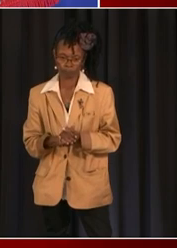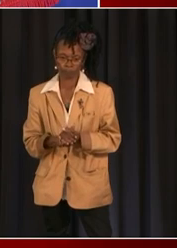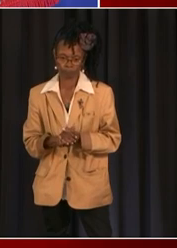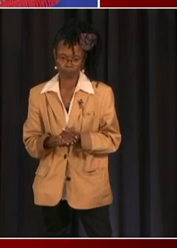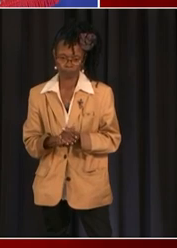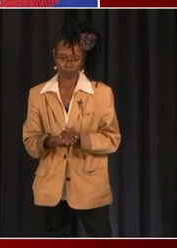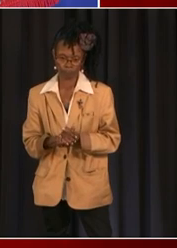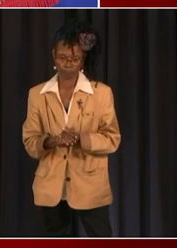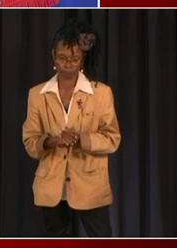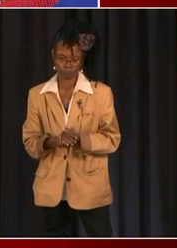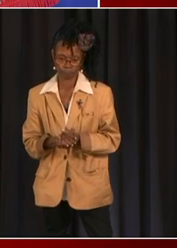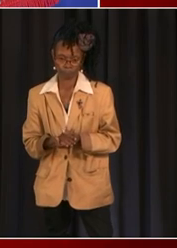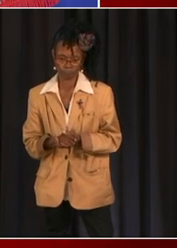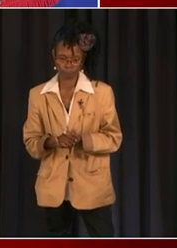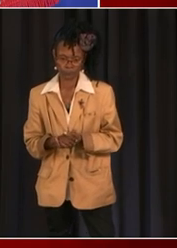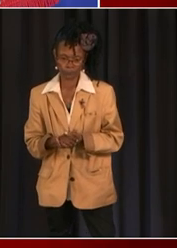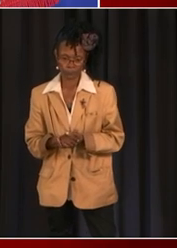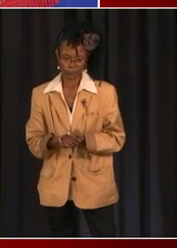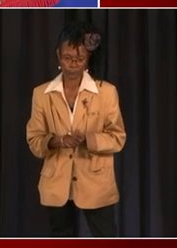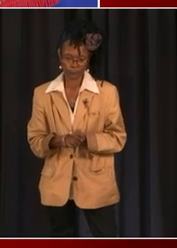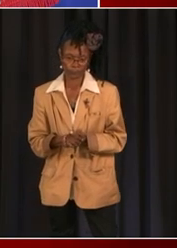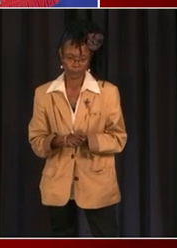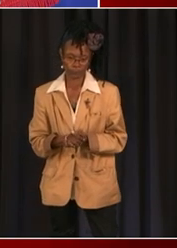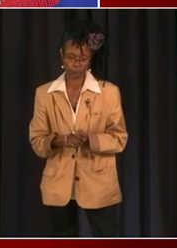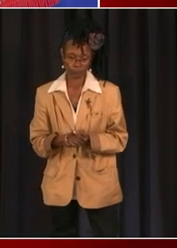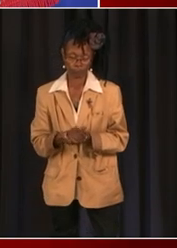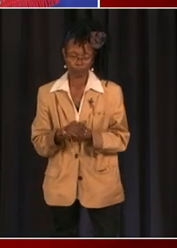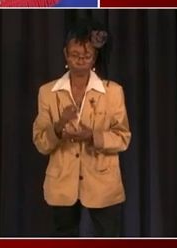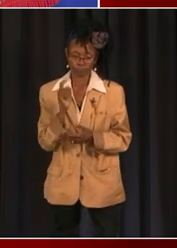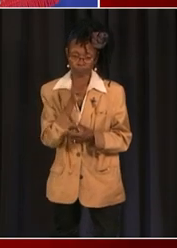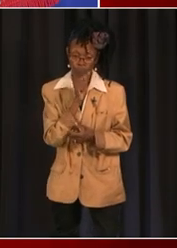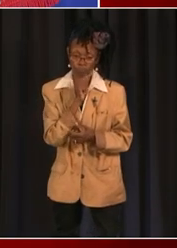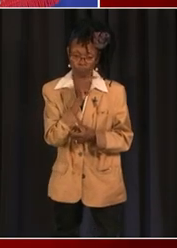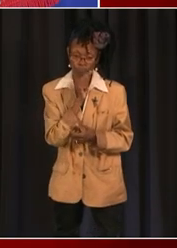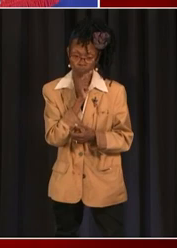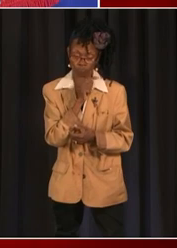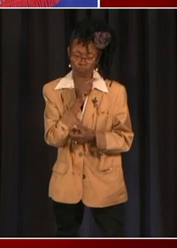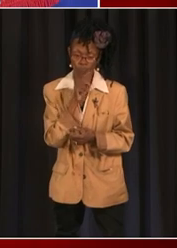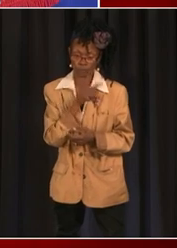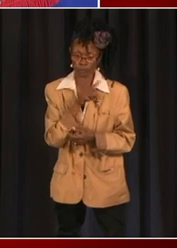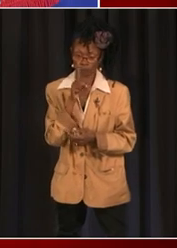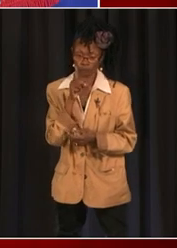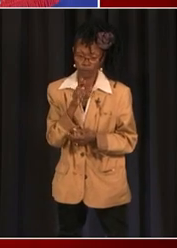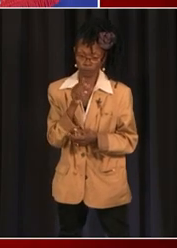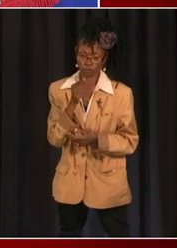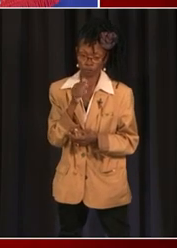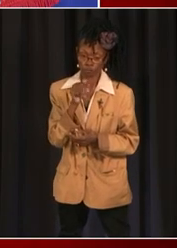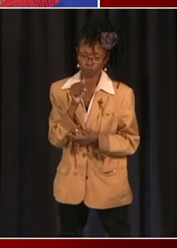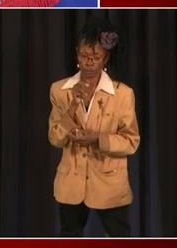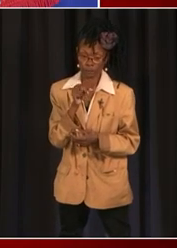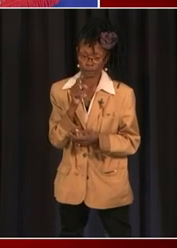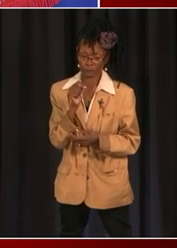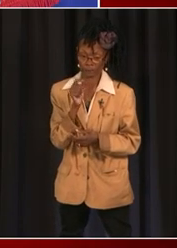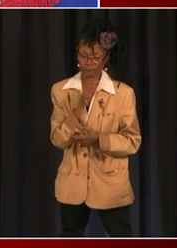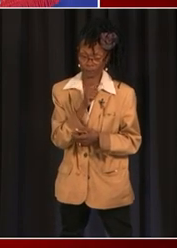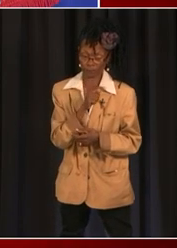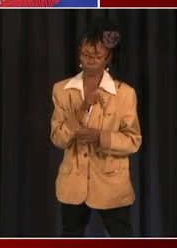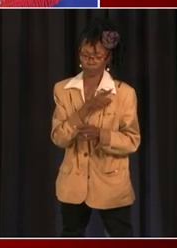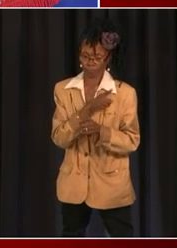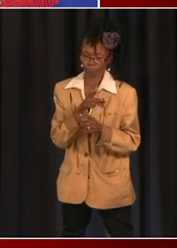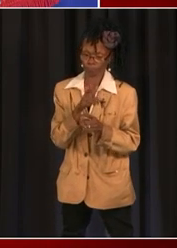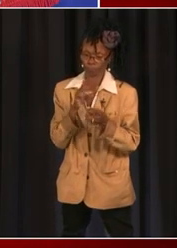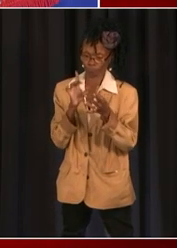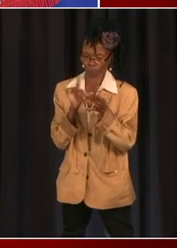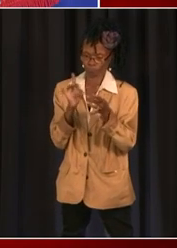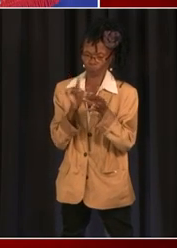comments apply to public charter schools. To public charters as well. So the testing protocol, the mask protocol, the distancing protocol, that would be